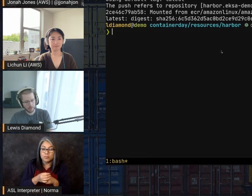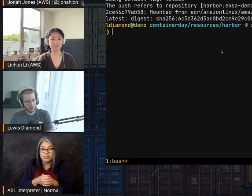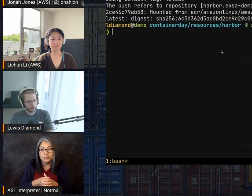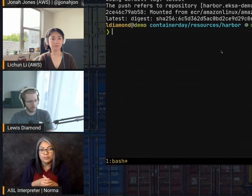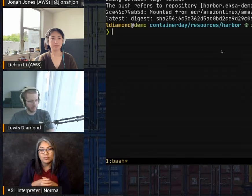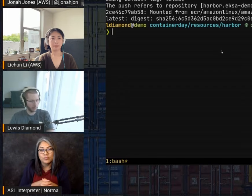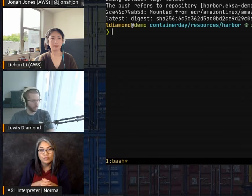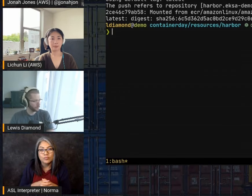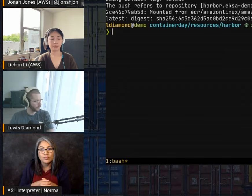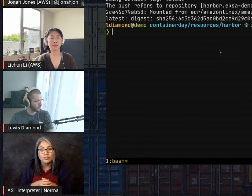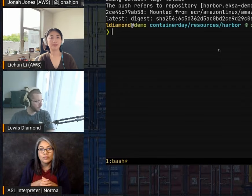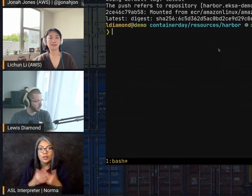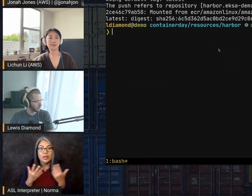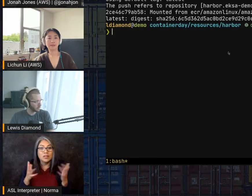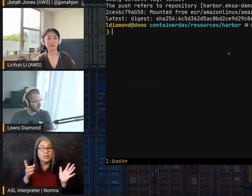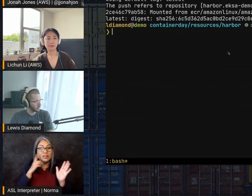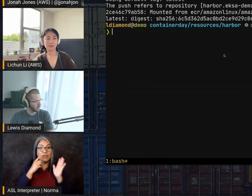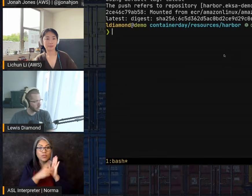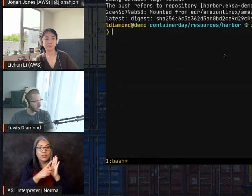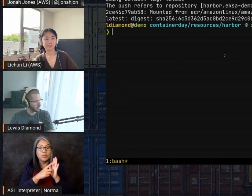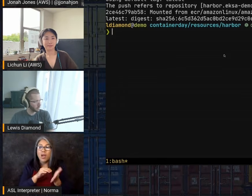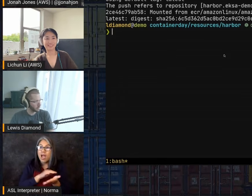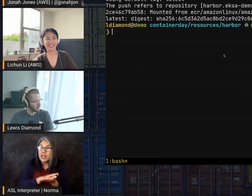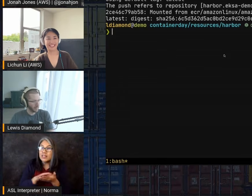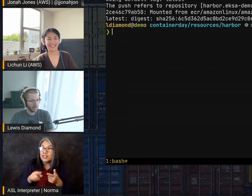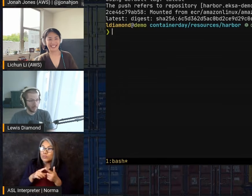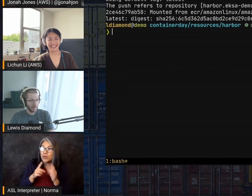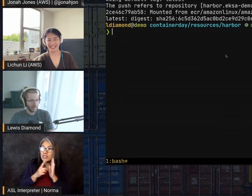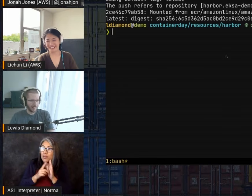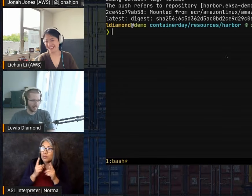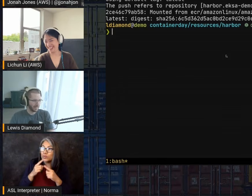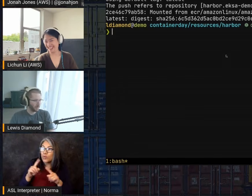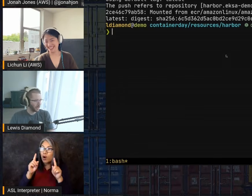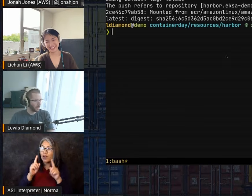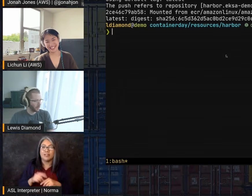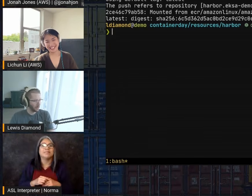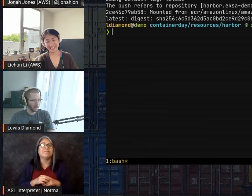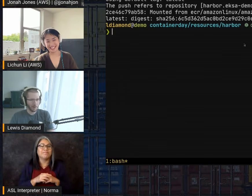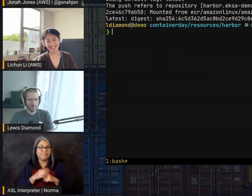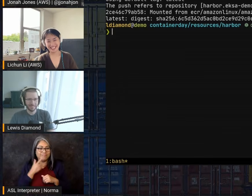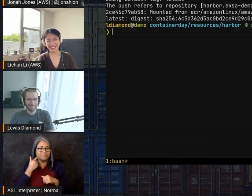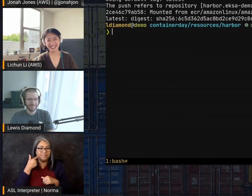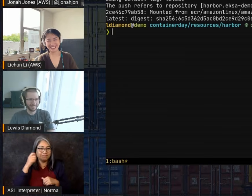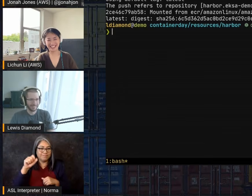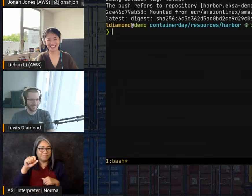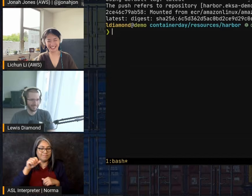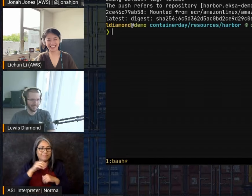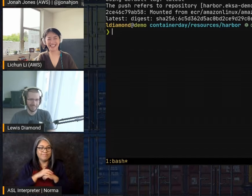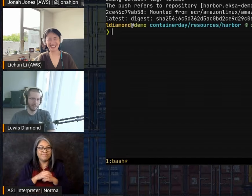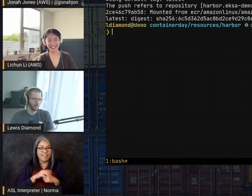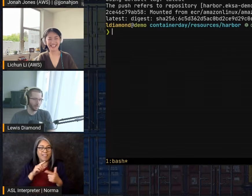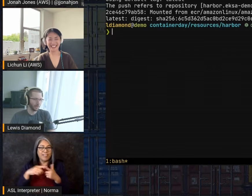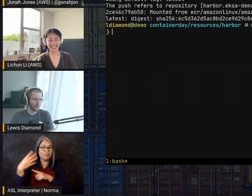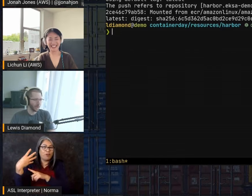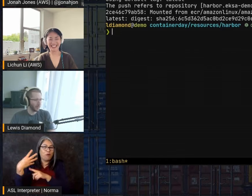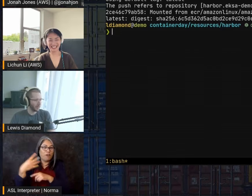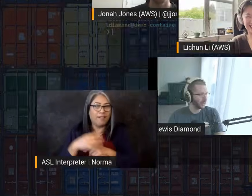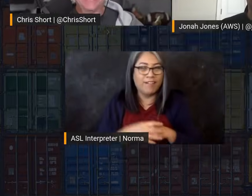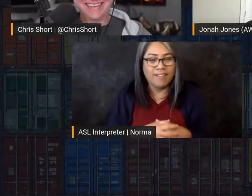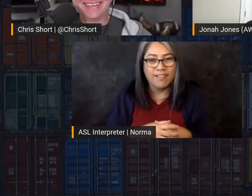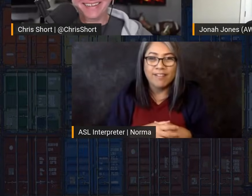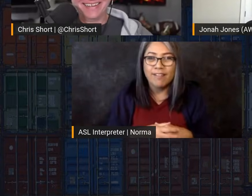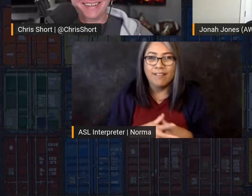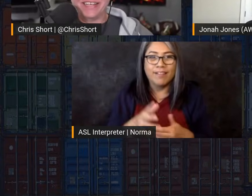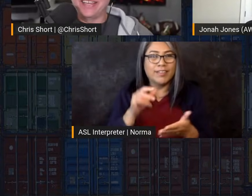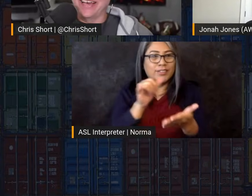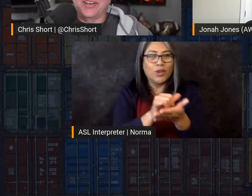Yeah, that's all for the demo. It's nice when demos work. Yes, especially when pre-recorded. Yeah, there's no way we can do